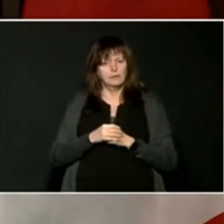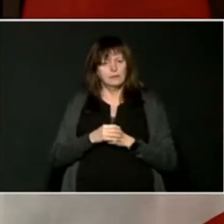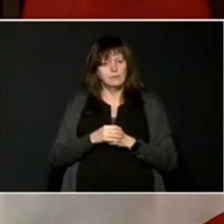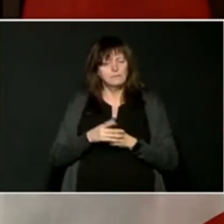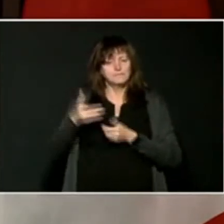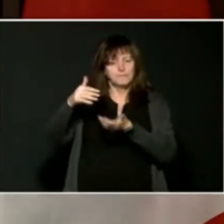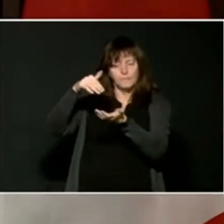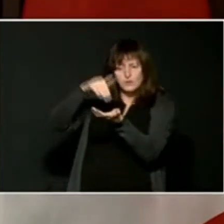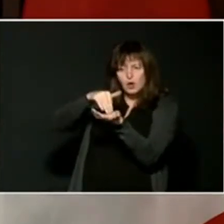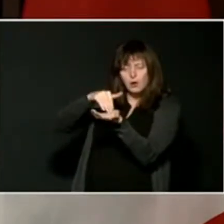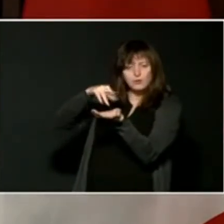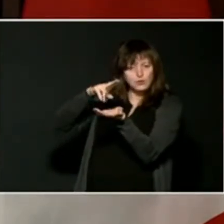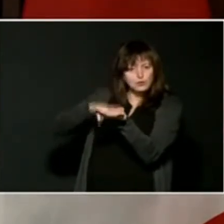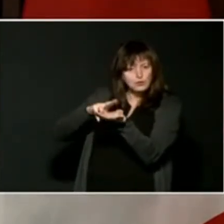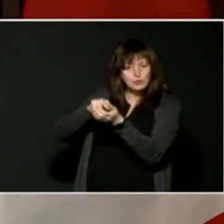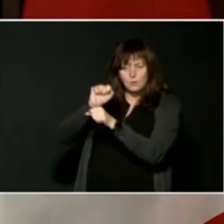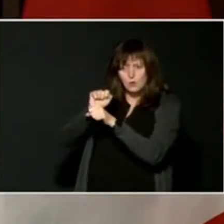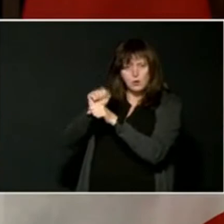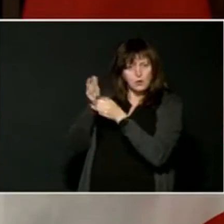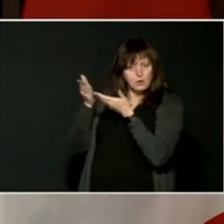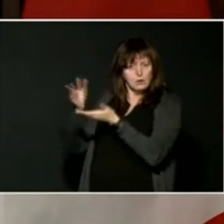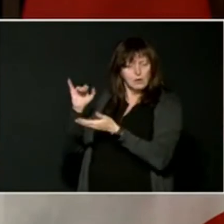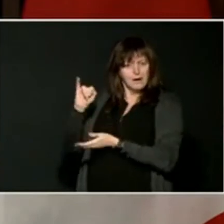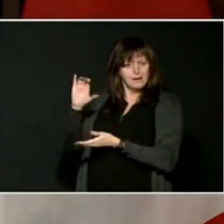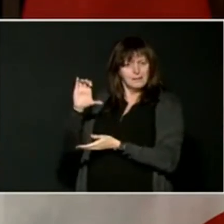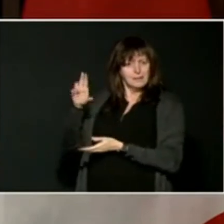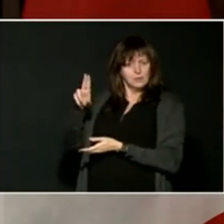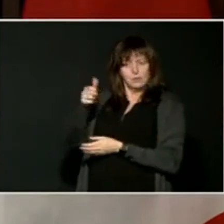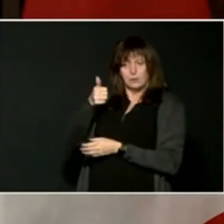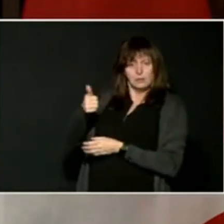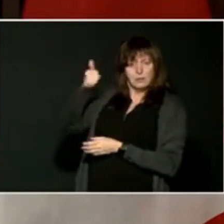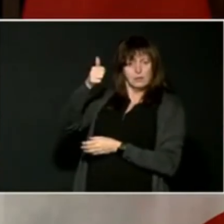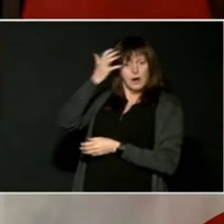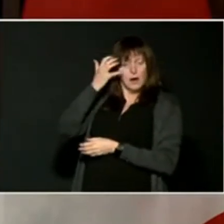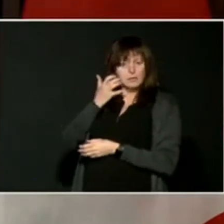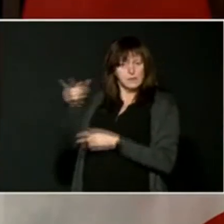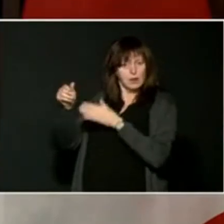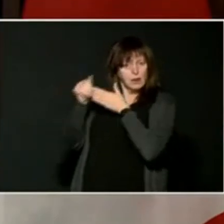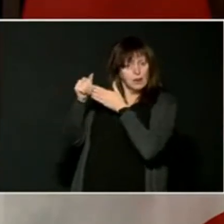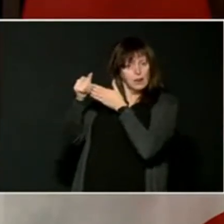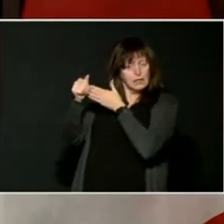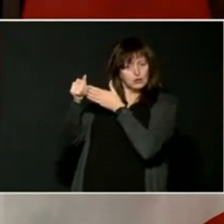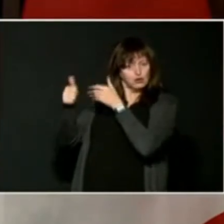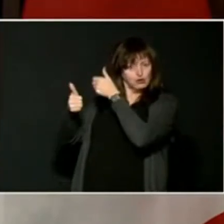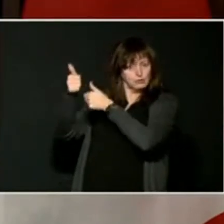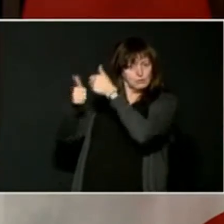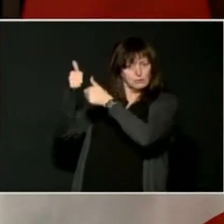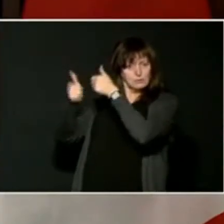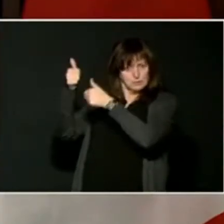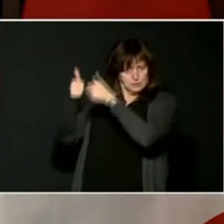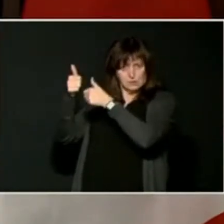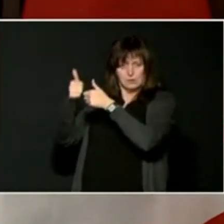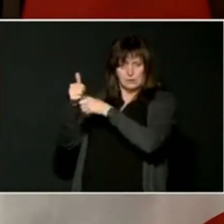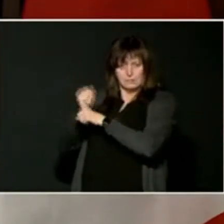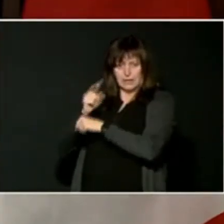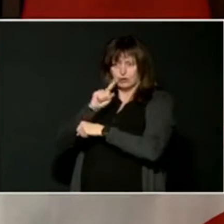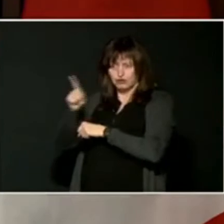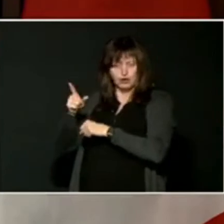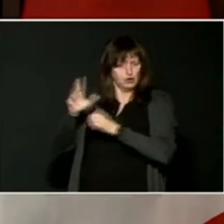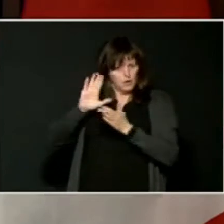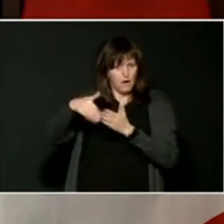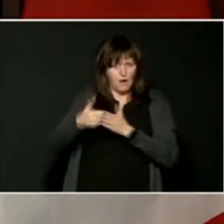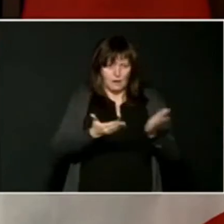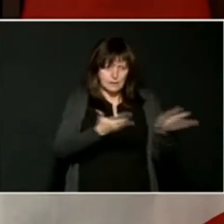the hospital, the leaders of the hospitals will do everything they can to make sure that they deal with all patients. But when you get to